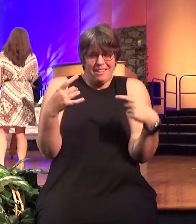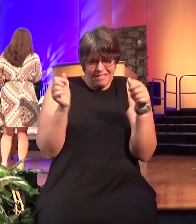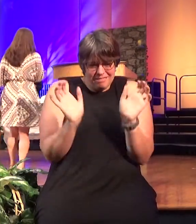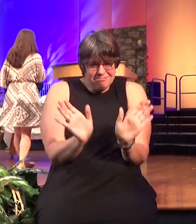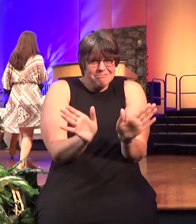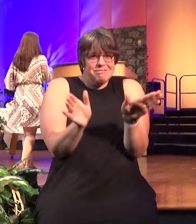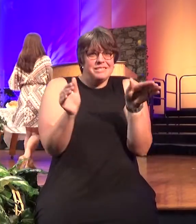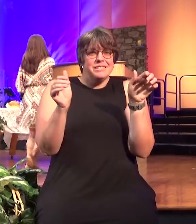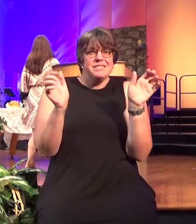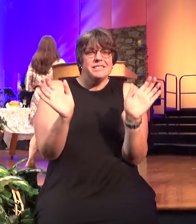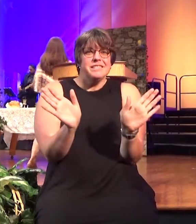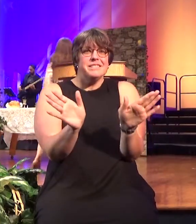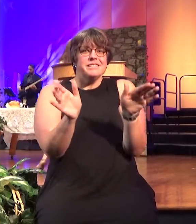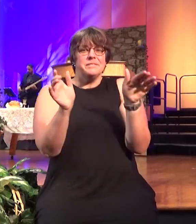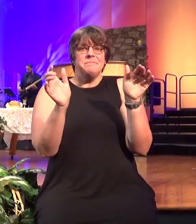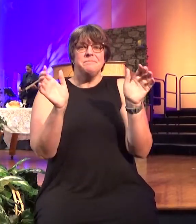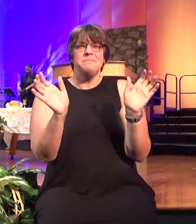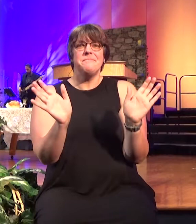yeah.